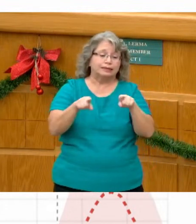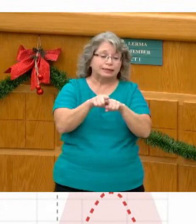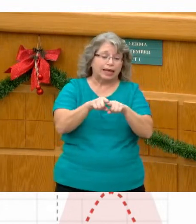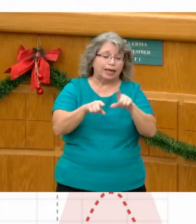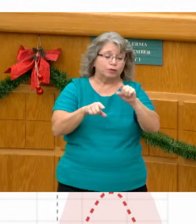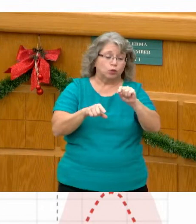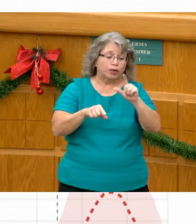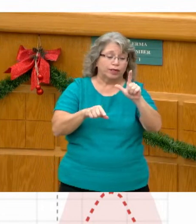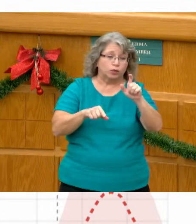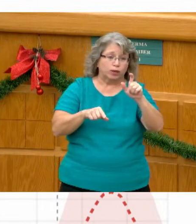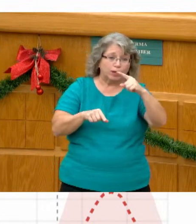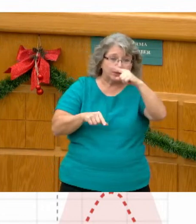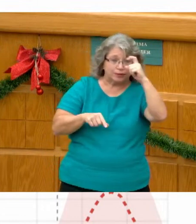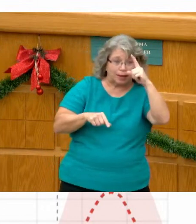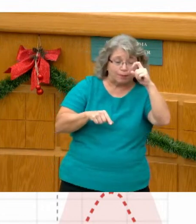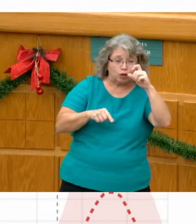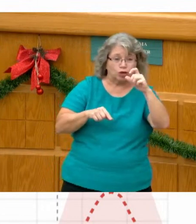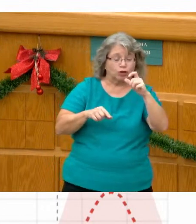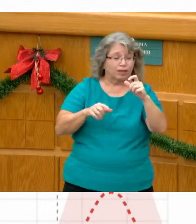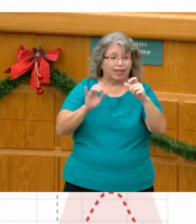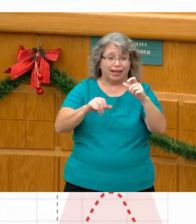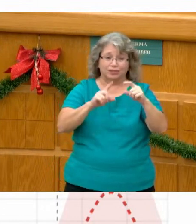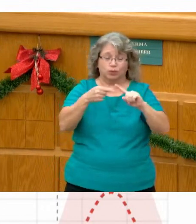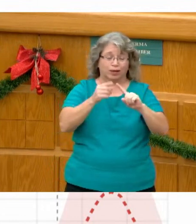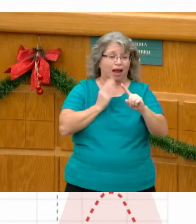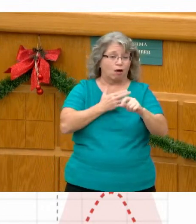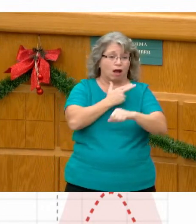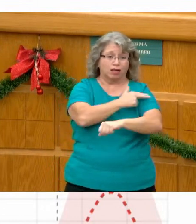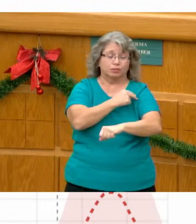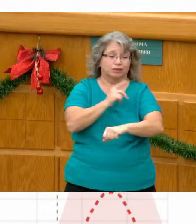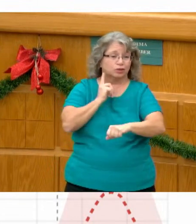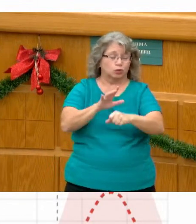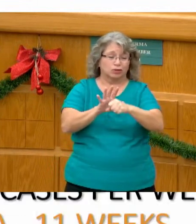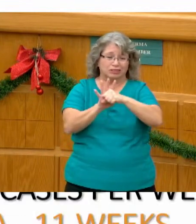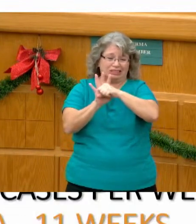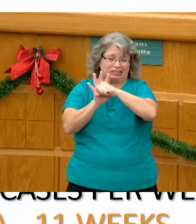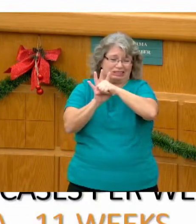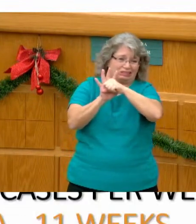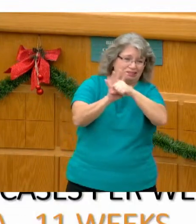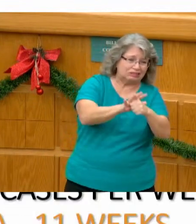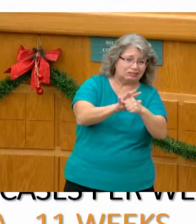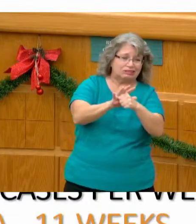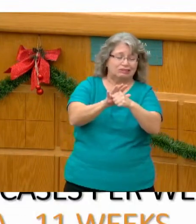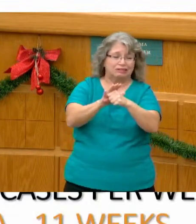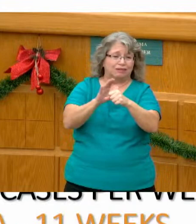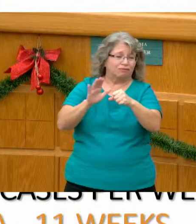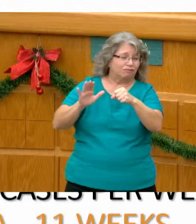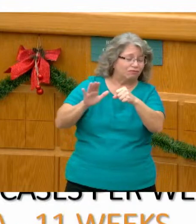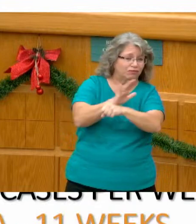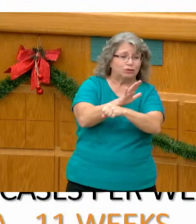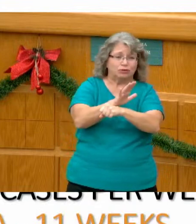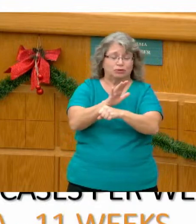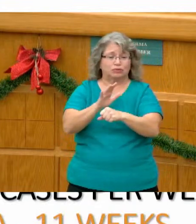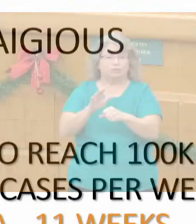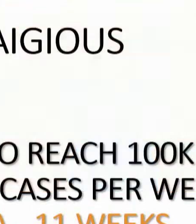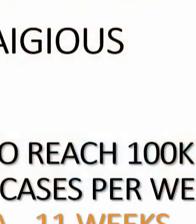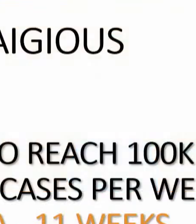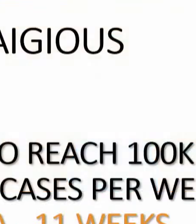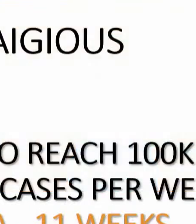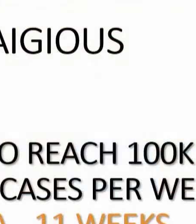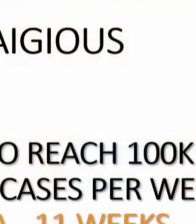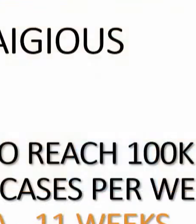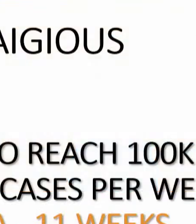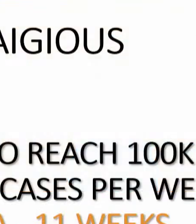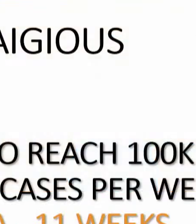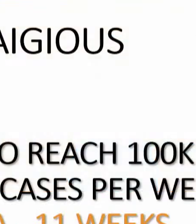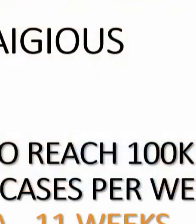hospital system right to the edge of its capacity. Okay, so moving on to Omicron. Right now,